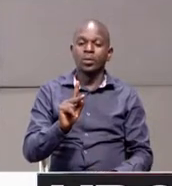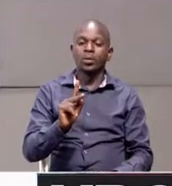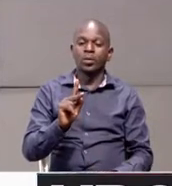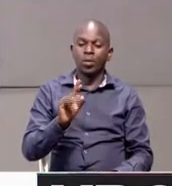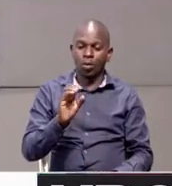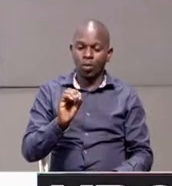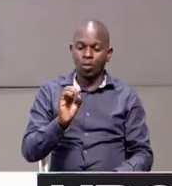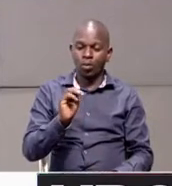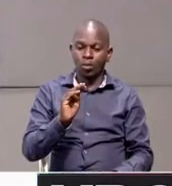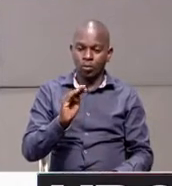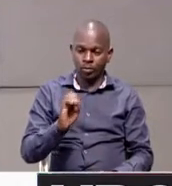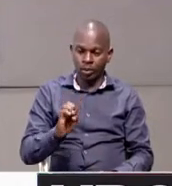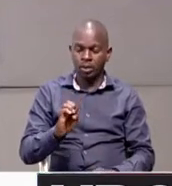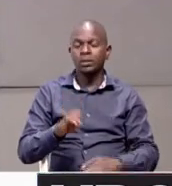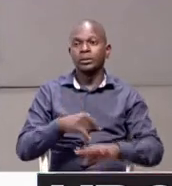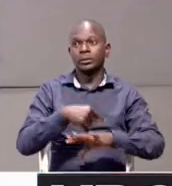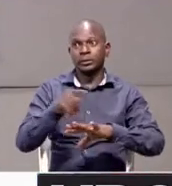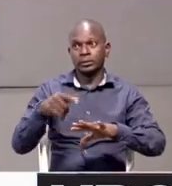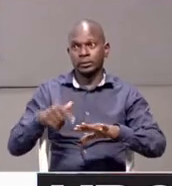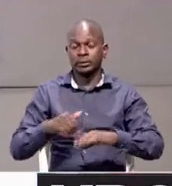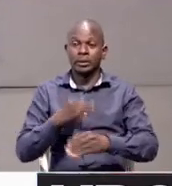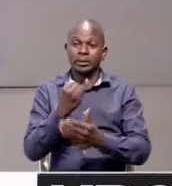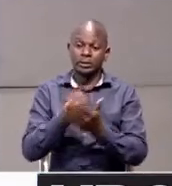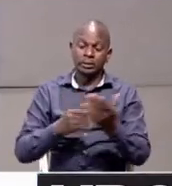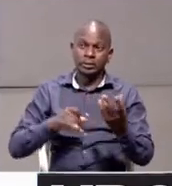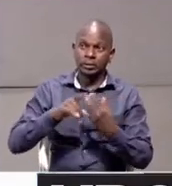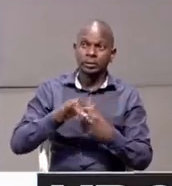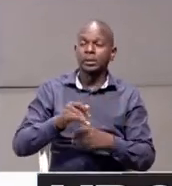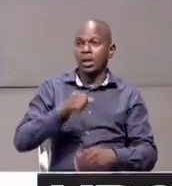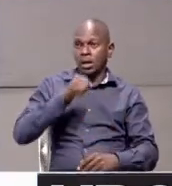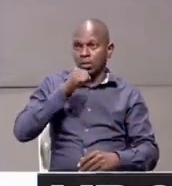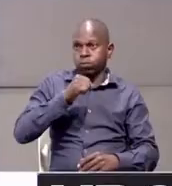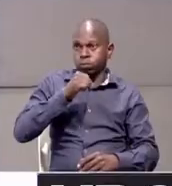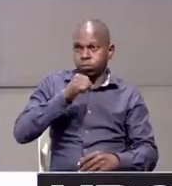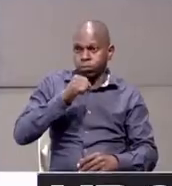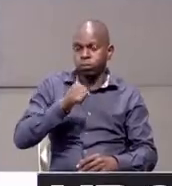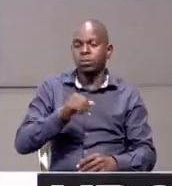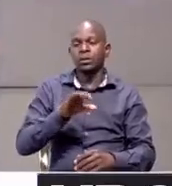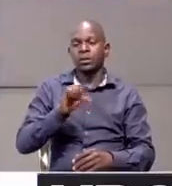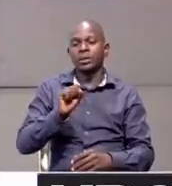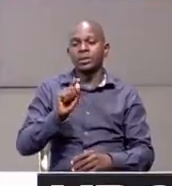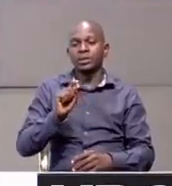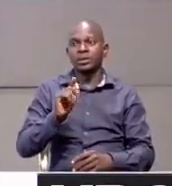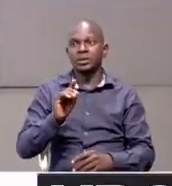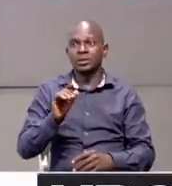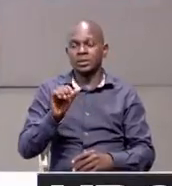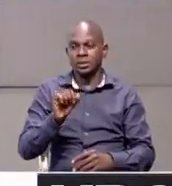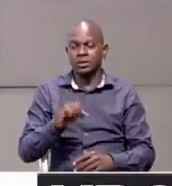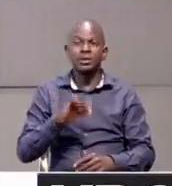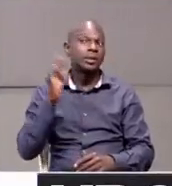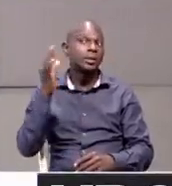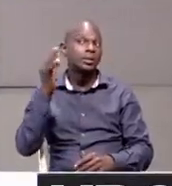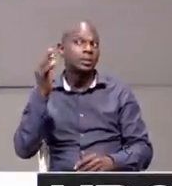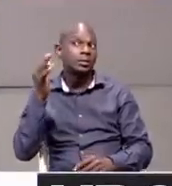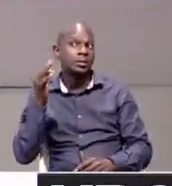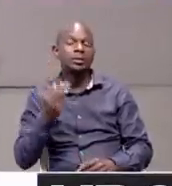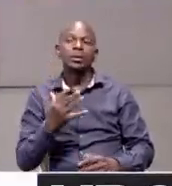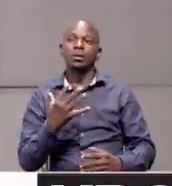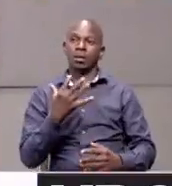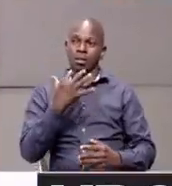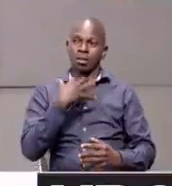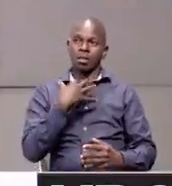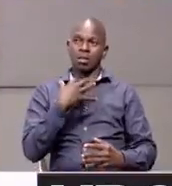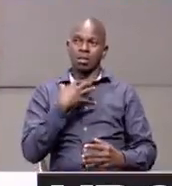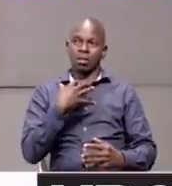Sub-County, Mukono District, HIV and AIDS, tuberculosis, STDs, malaria, typhoid and respiratory infections